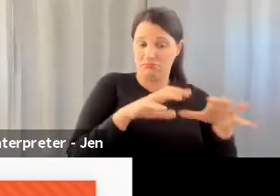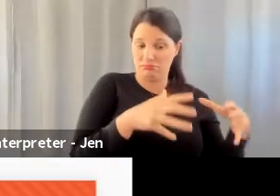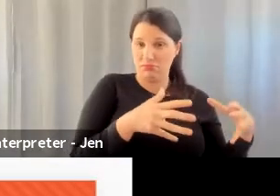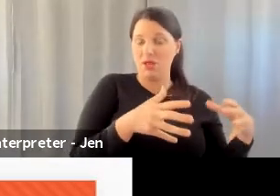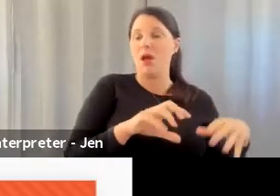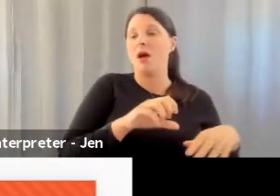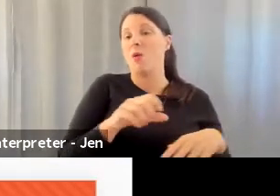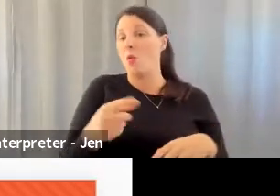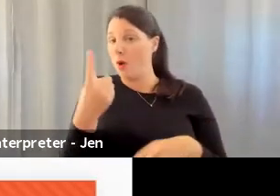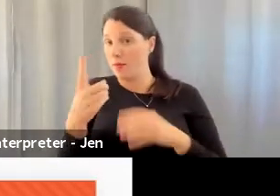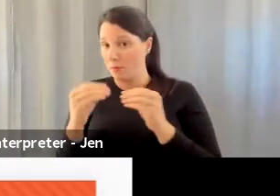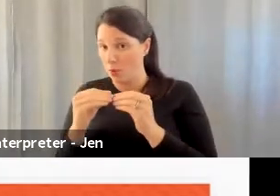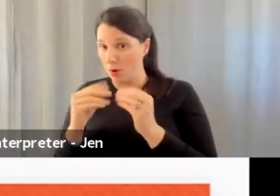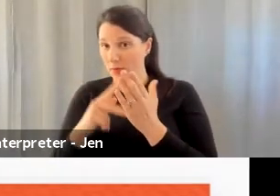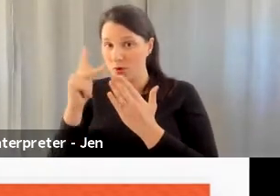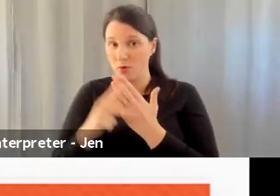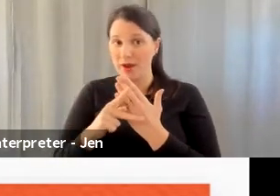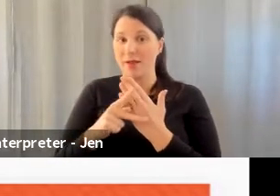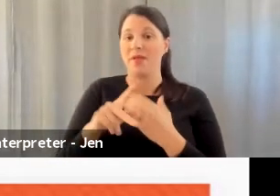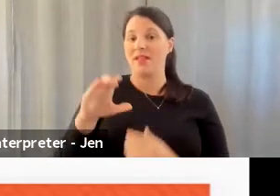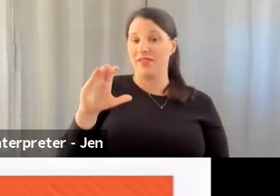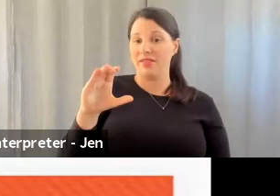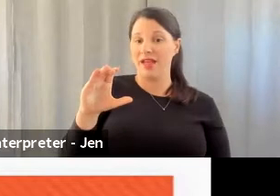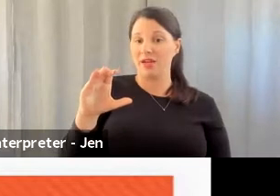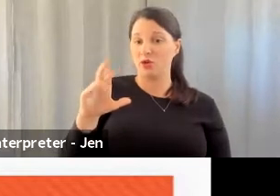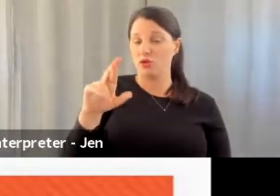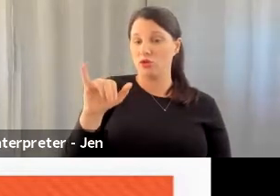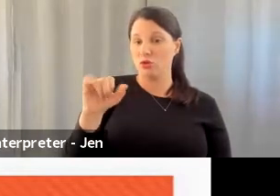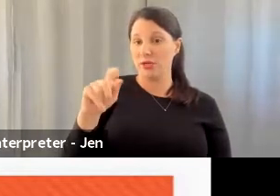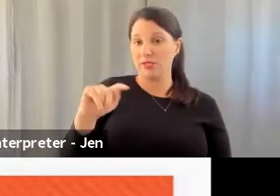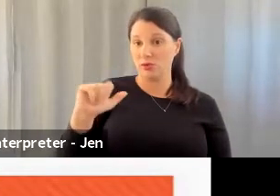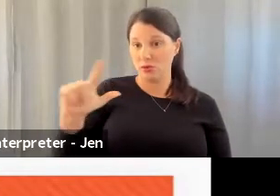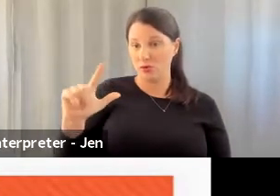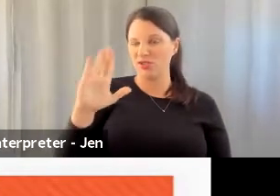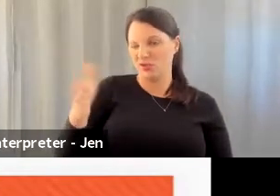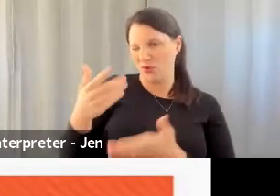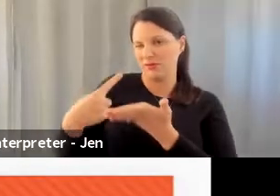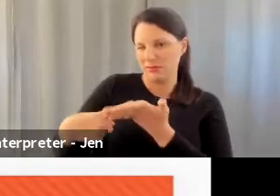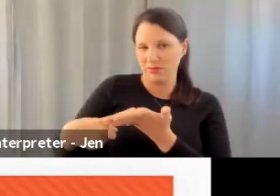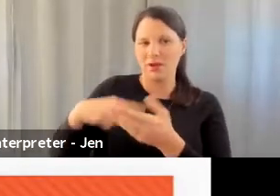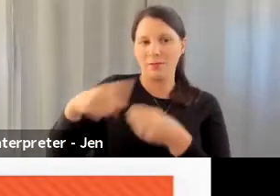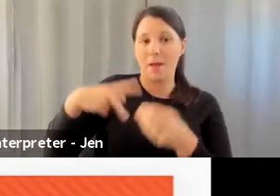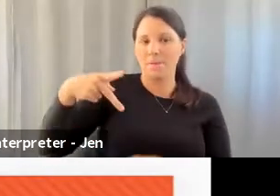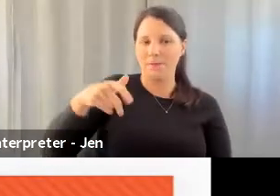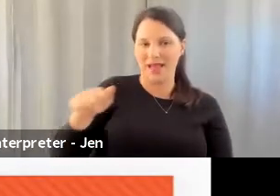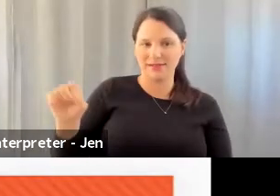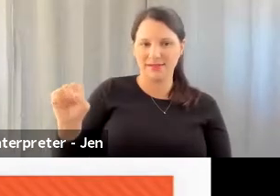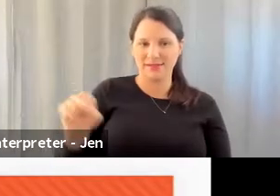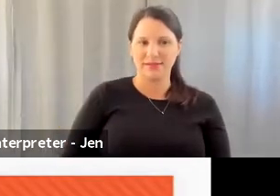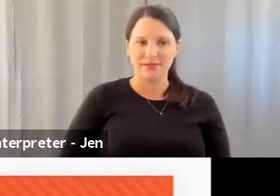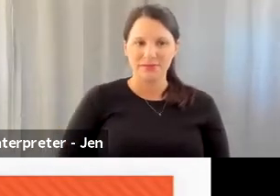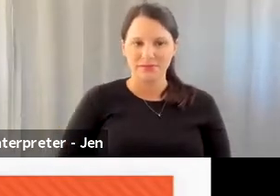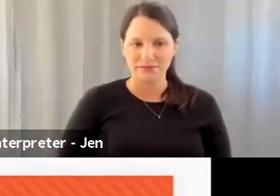that Crystal from PASS is going to take over from here. She's going to share all the great things about PASS, and I created a little slide for her as